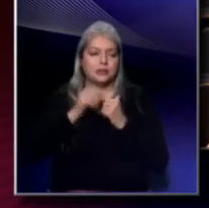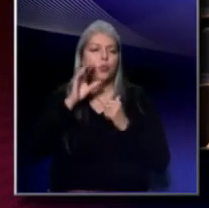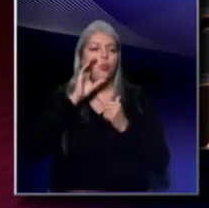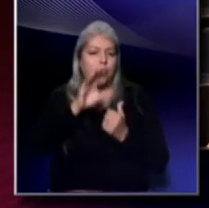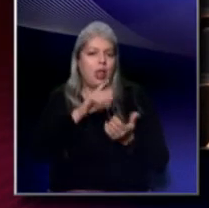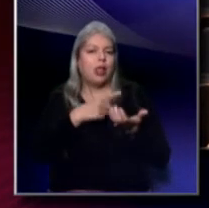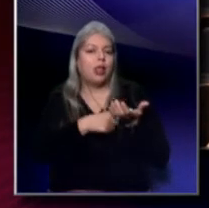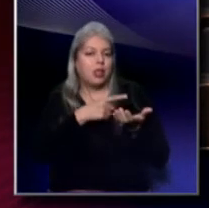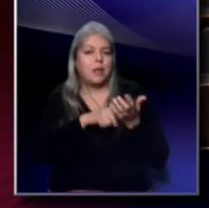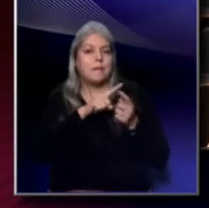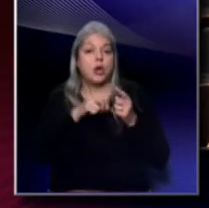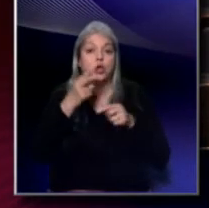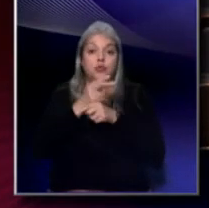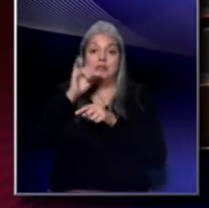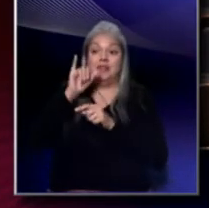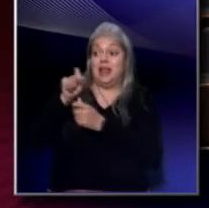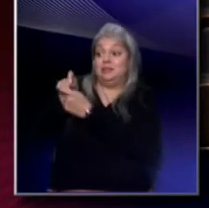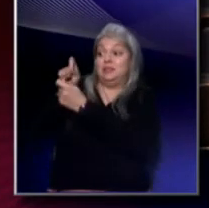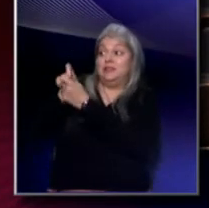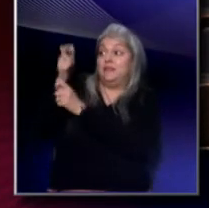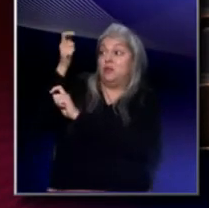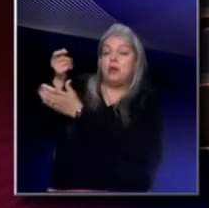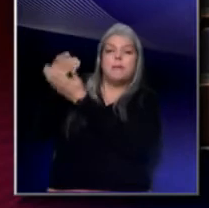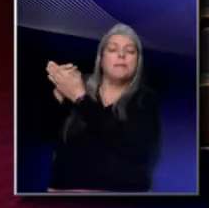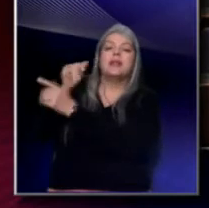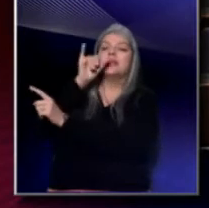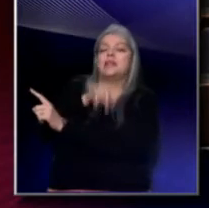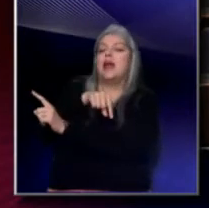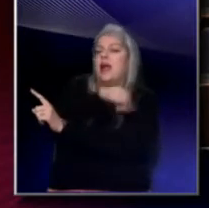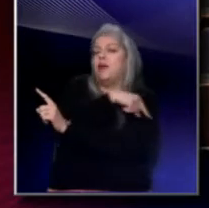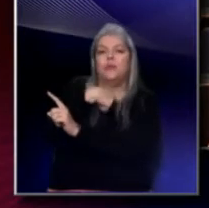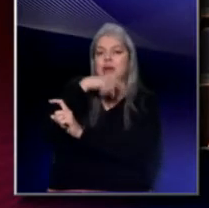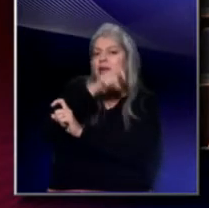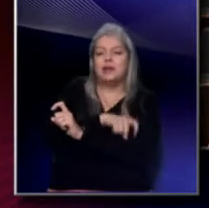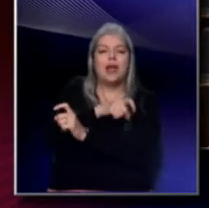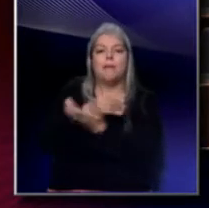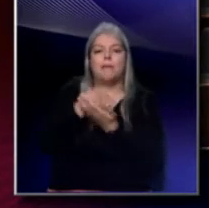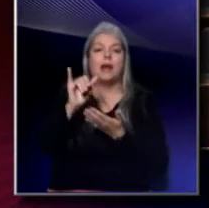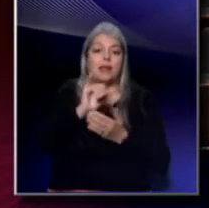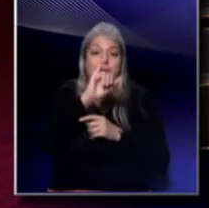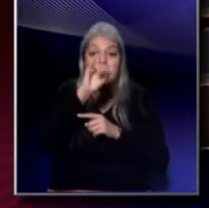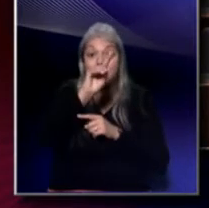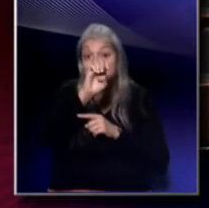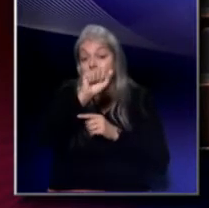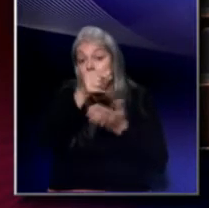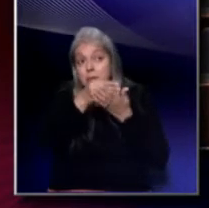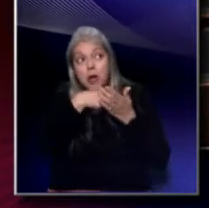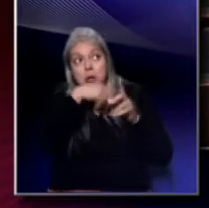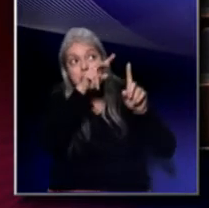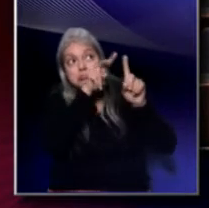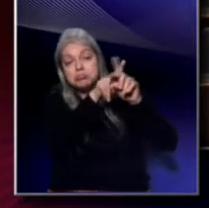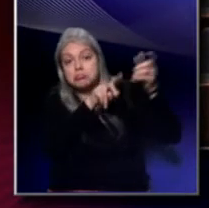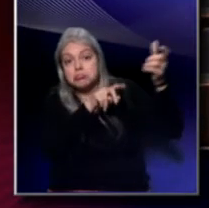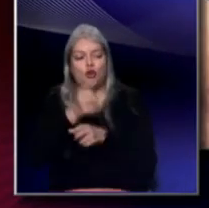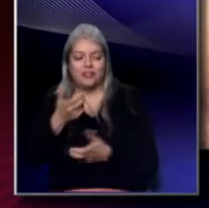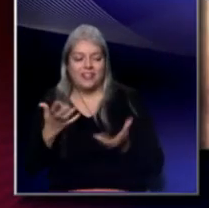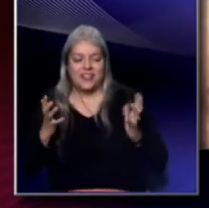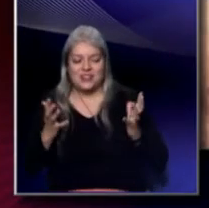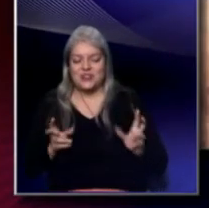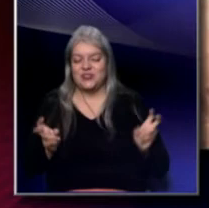with this these grant funds that we can address them. Those would be, you know, things like IDEA funds come to mind as to ways that we could.